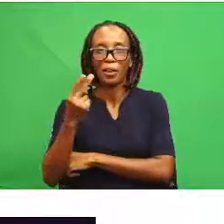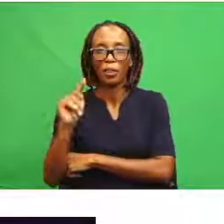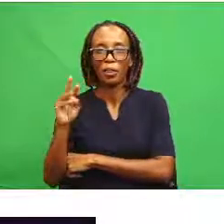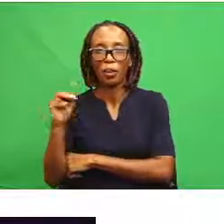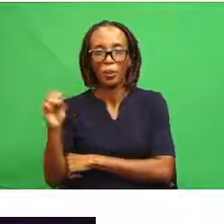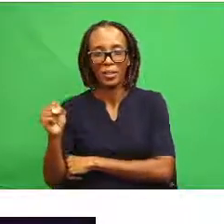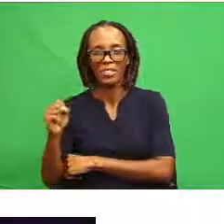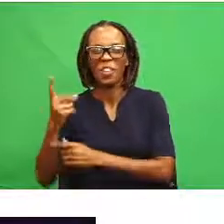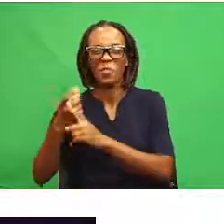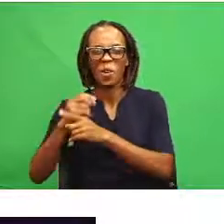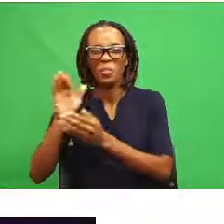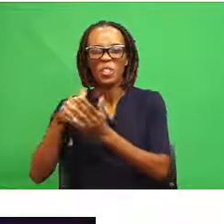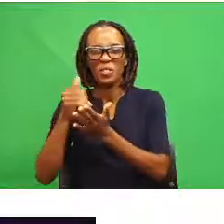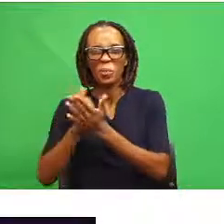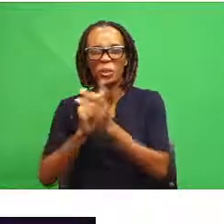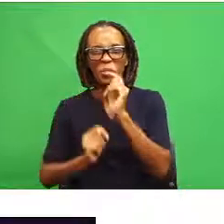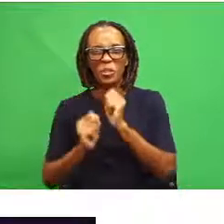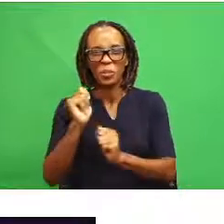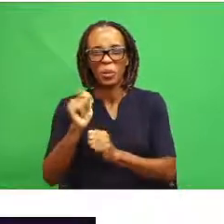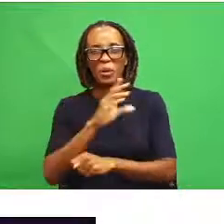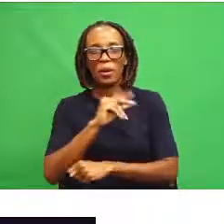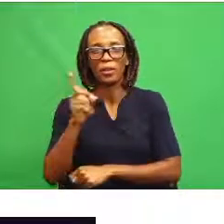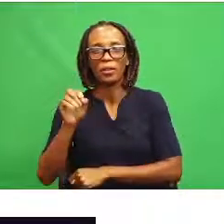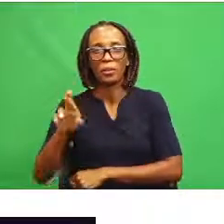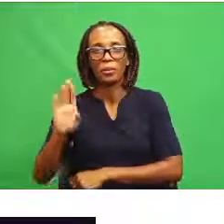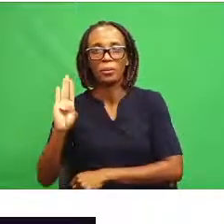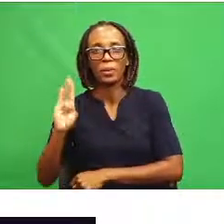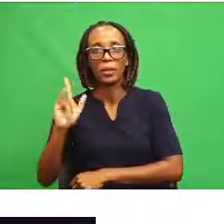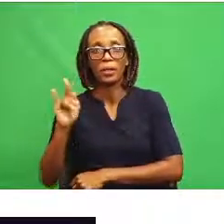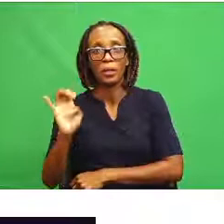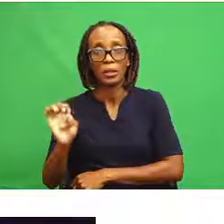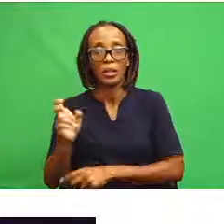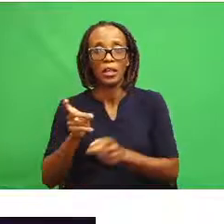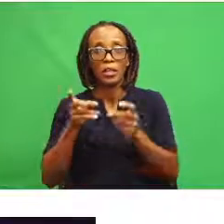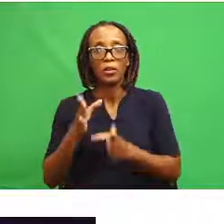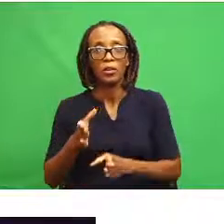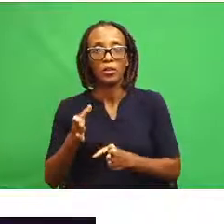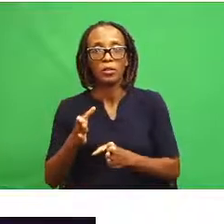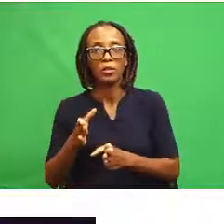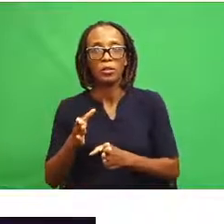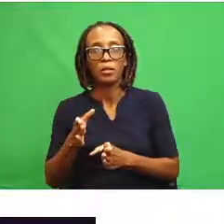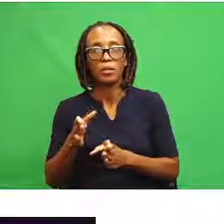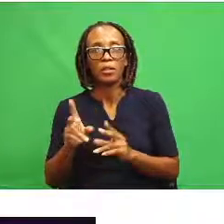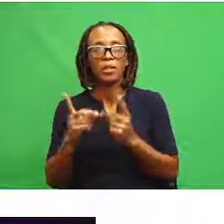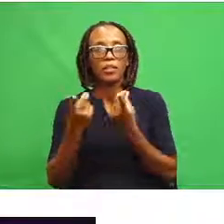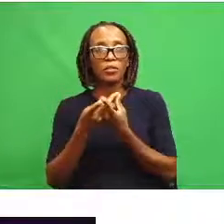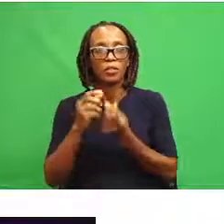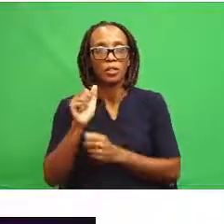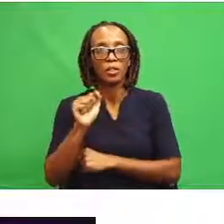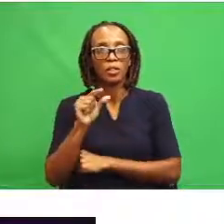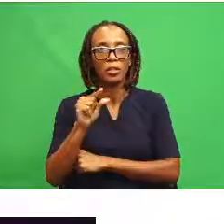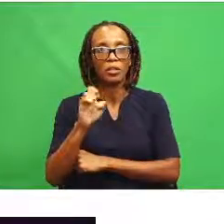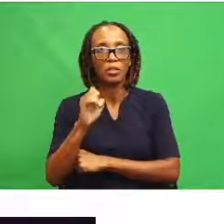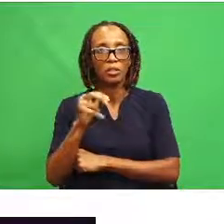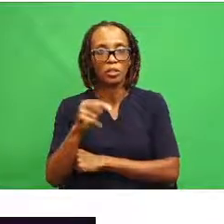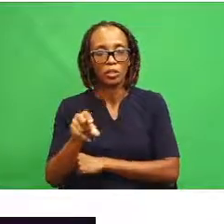of Trinidad and Tobago, Dr. Hyacinth Blake, Director, Division of Aging, Mr.